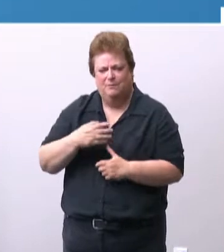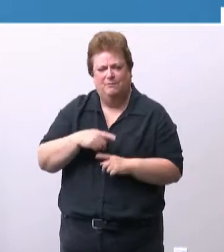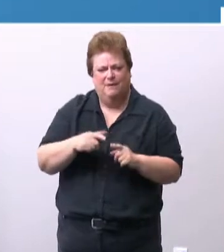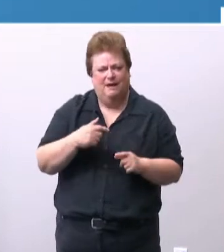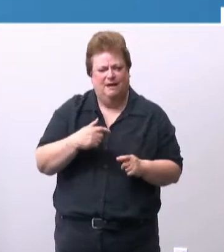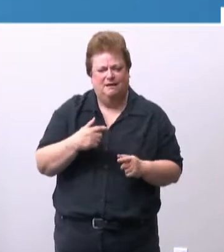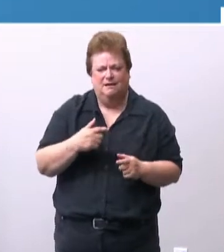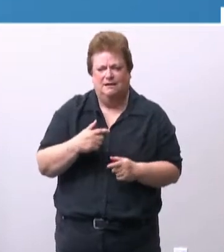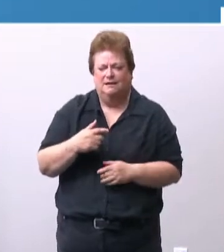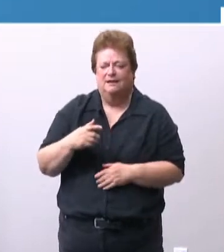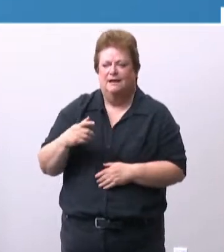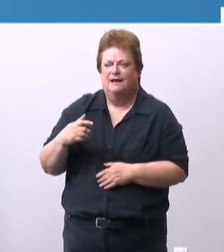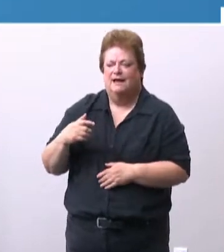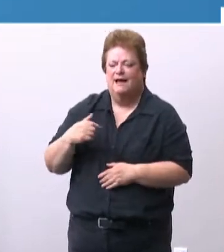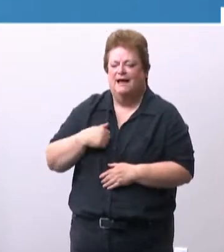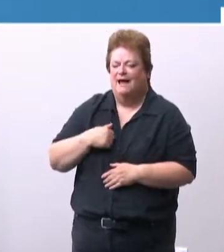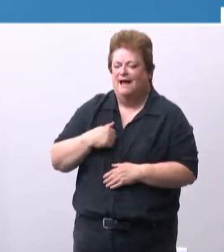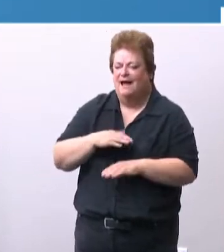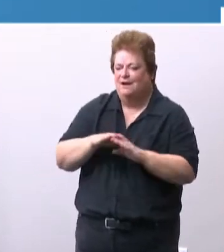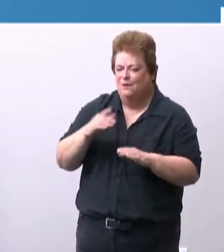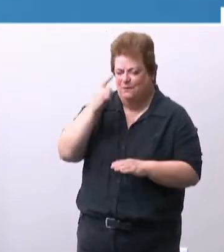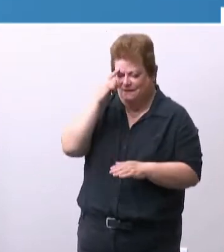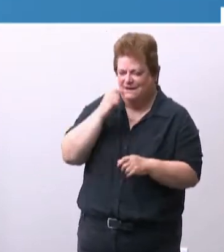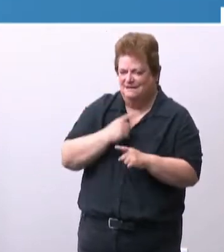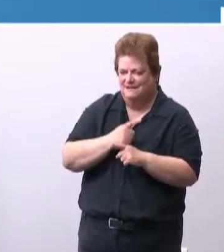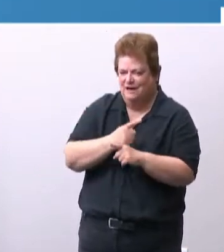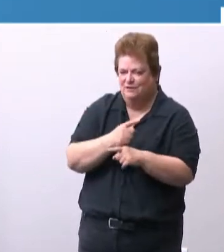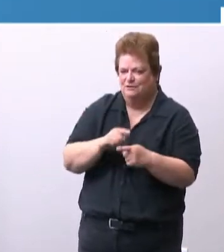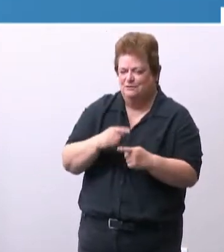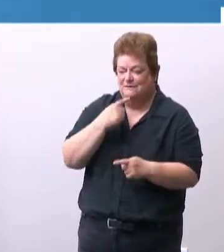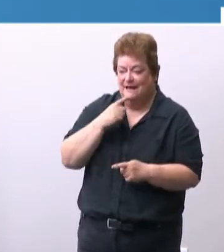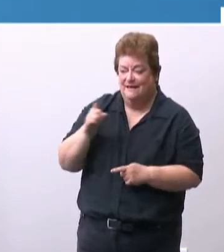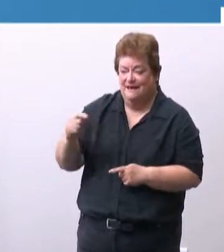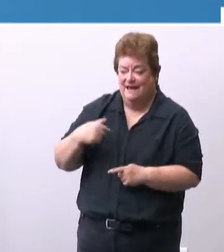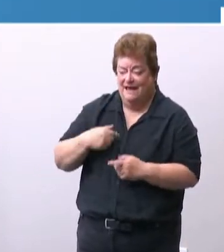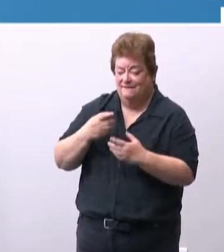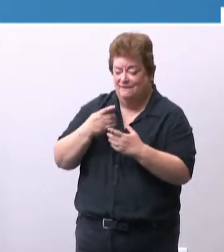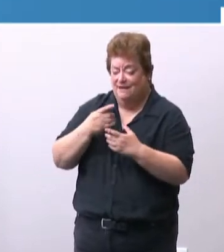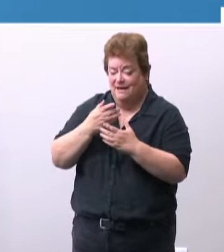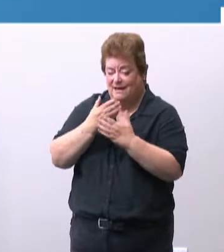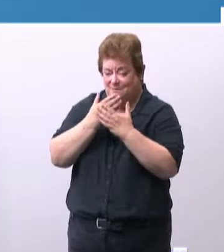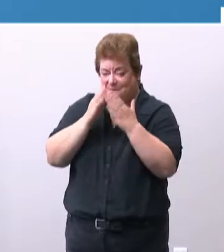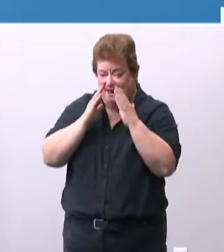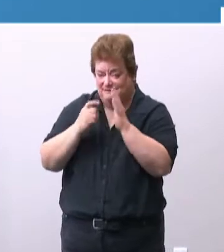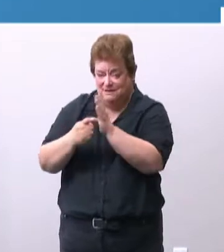know, I don't think it's really accurate to say they don't have mask mandates, for one thing.